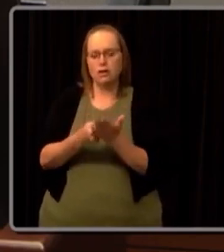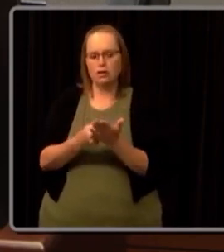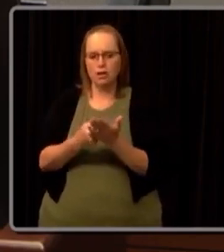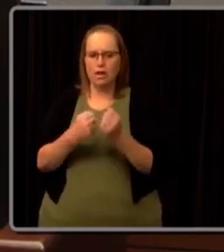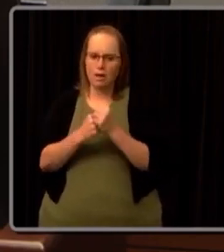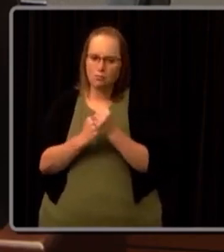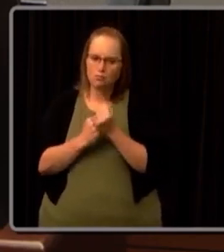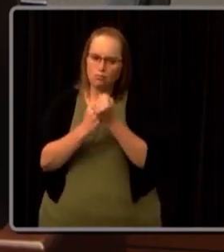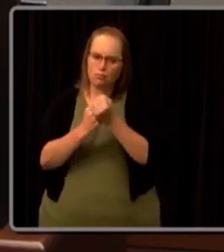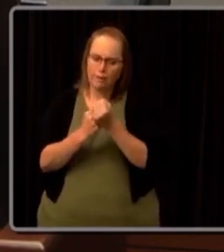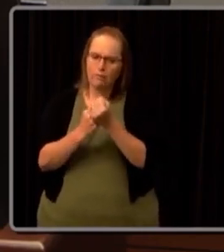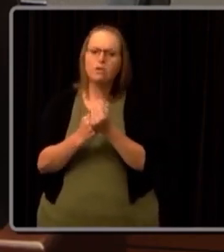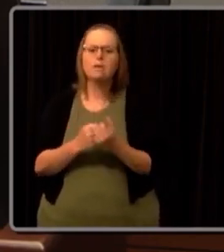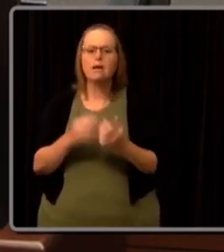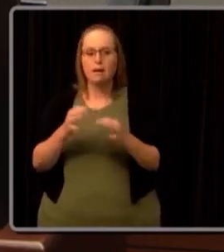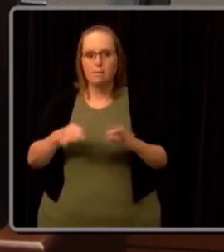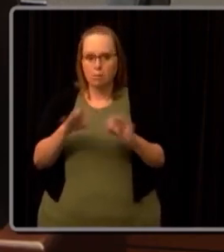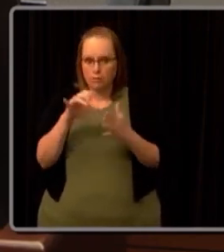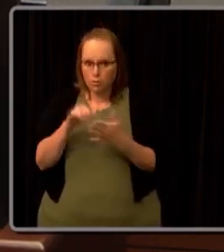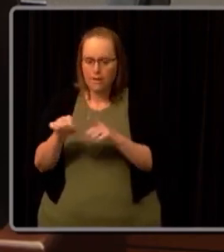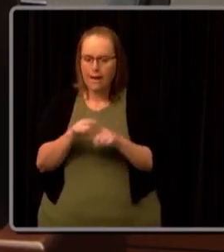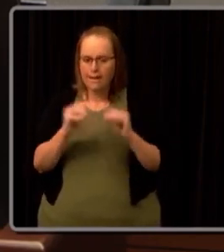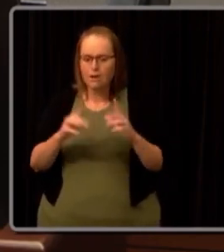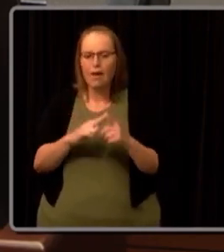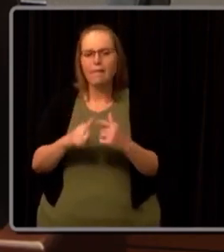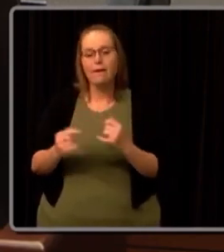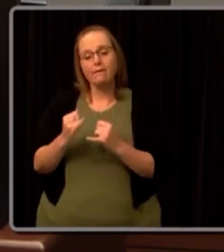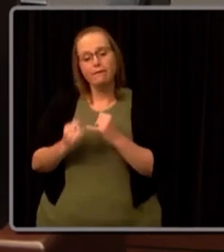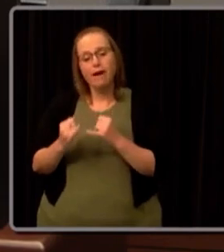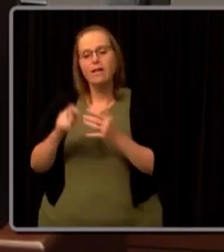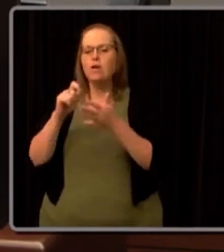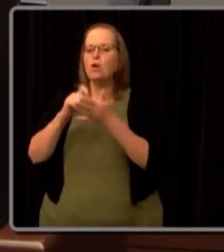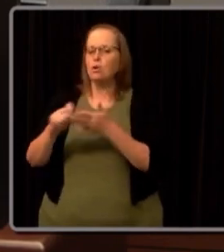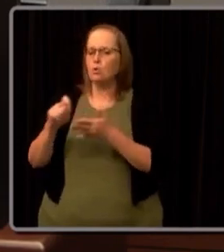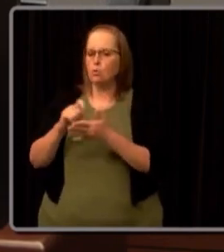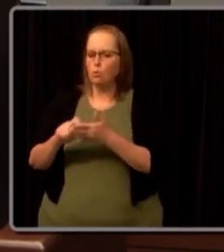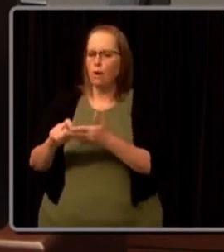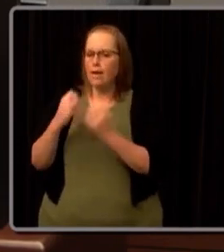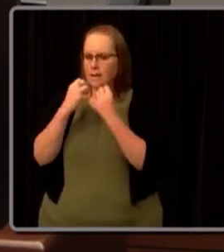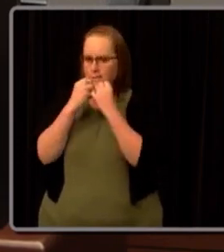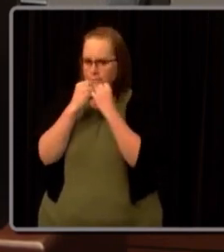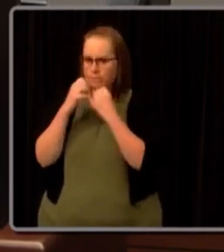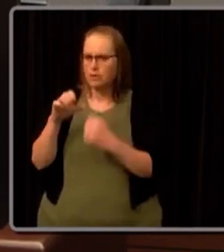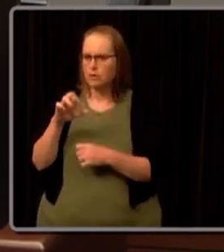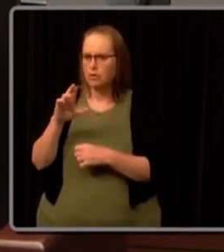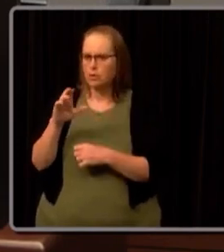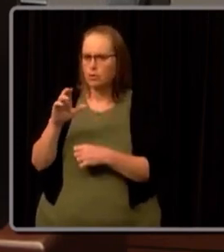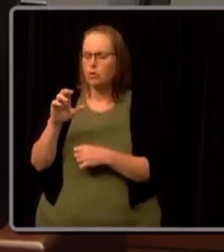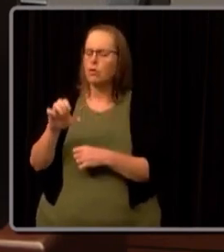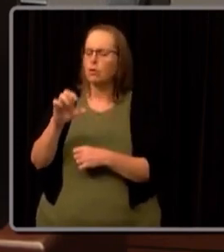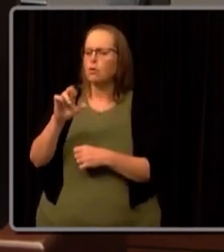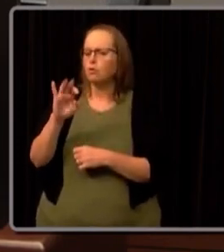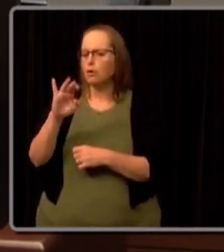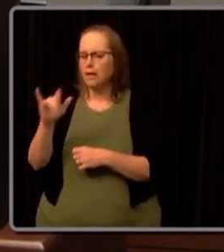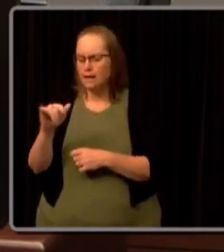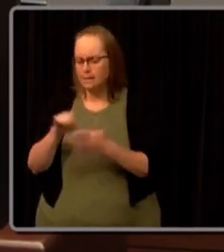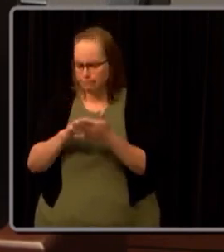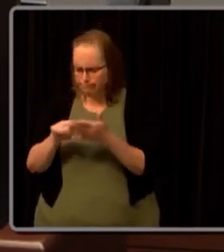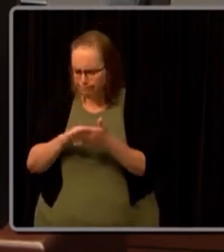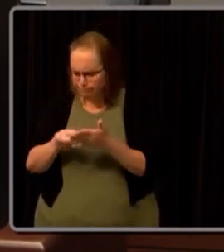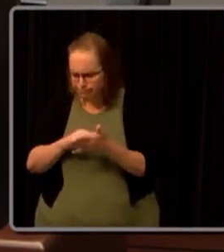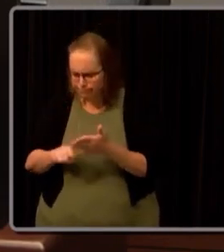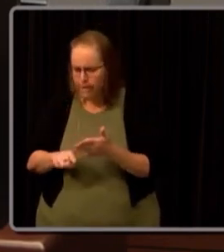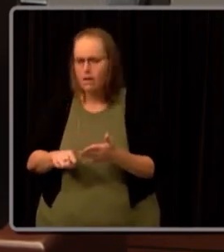doing that as a teacher. And then finally, writing critically, because we know that writing helps improve